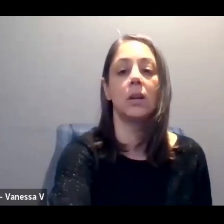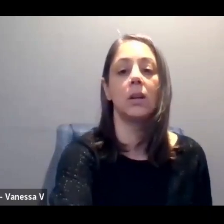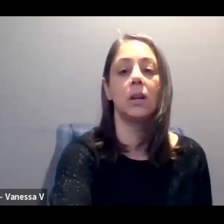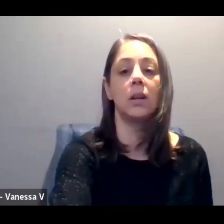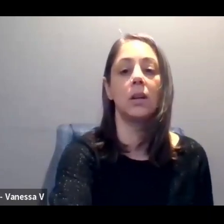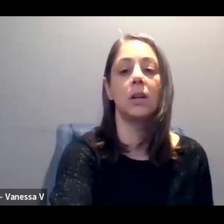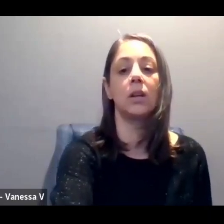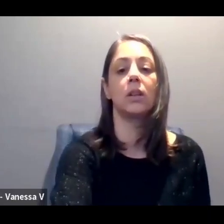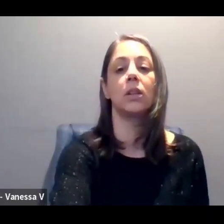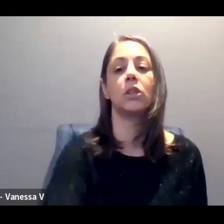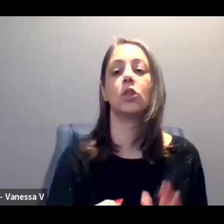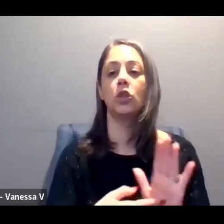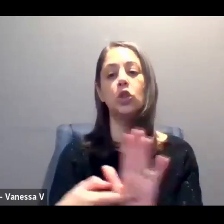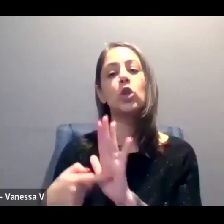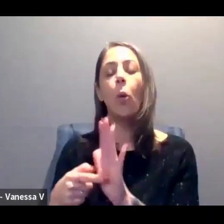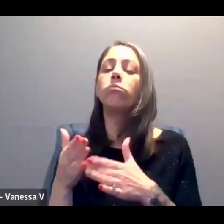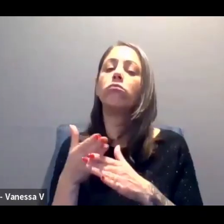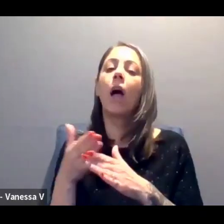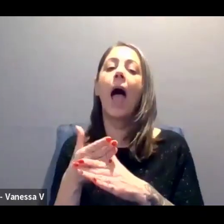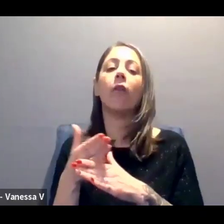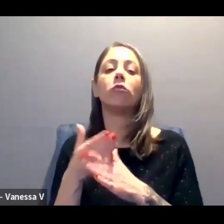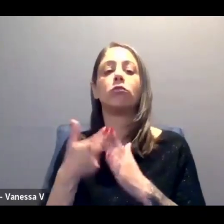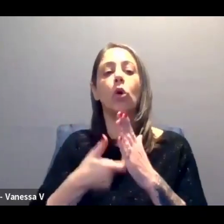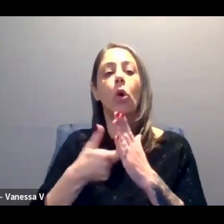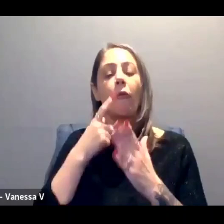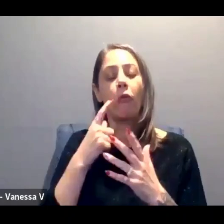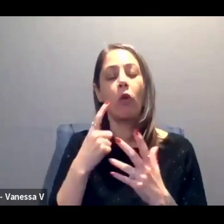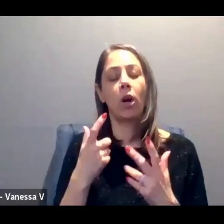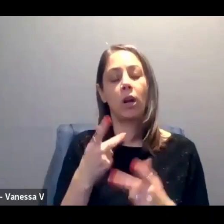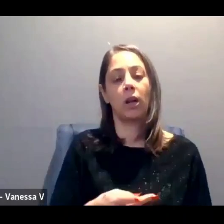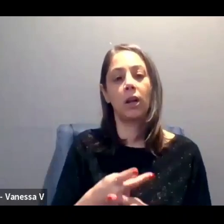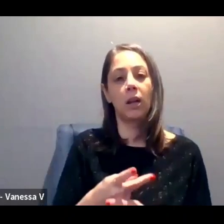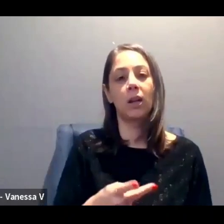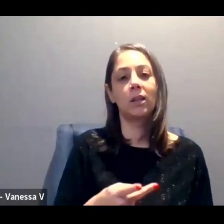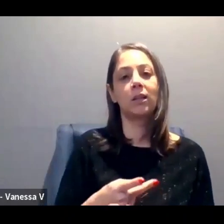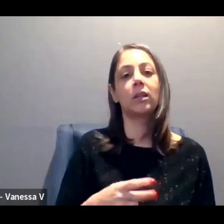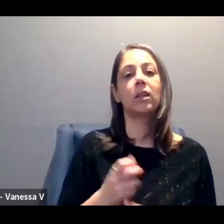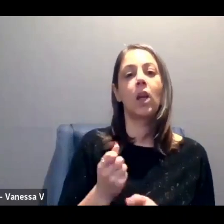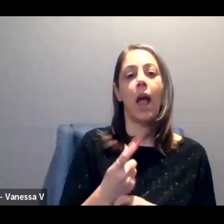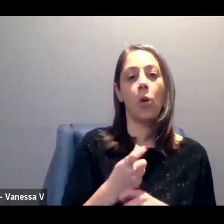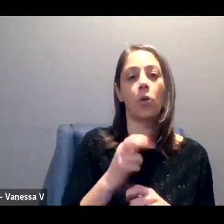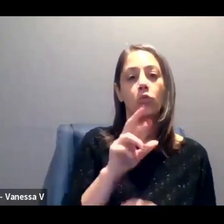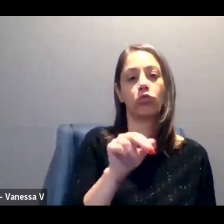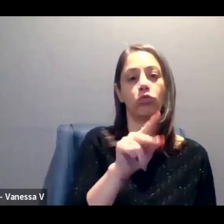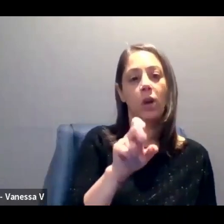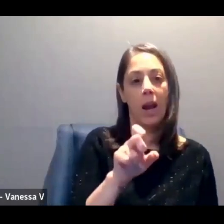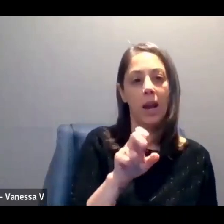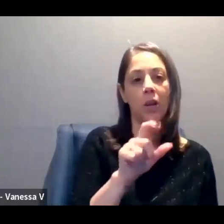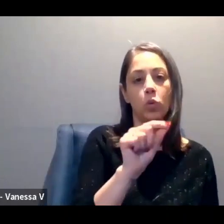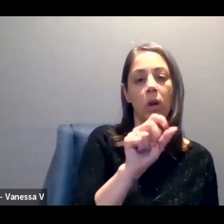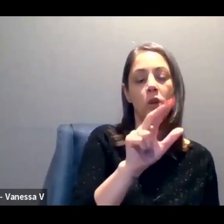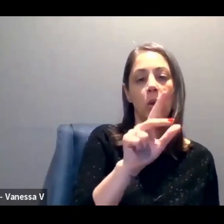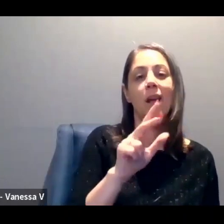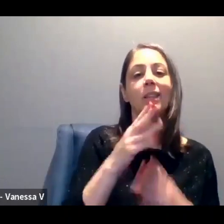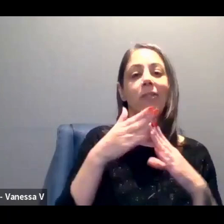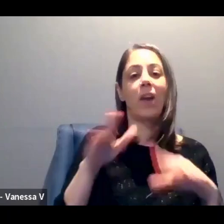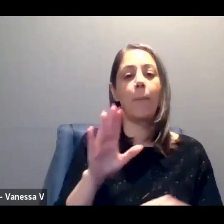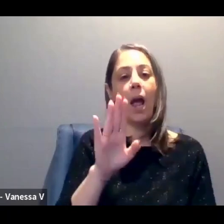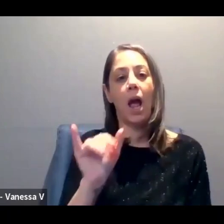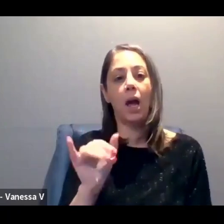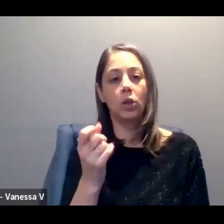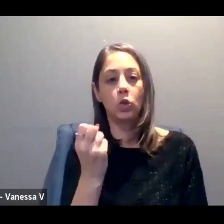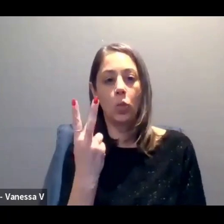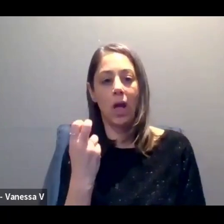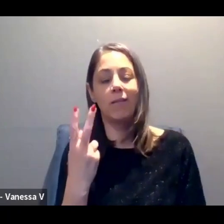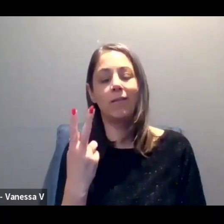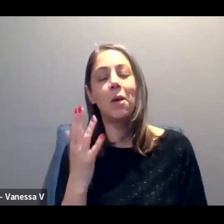depiction of the average cost of care. They took the annual rate for Duluth in 2023 and divided it by 12. Again, it may seem